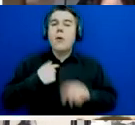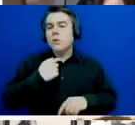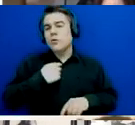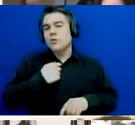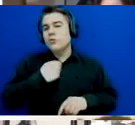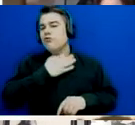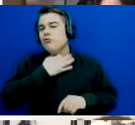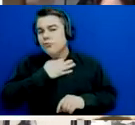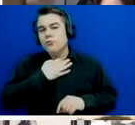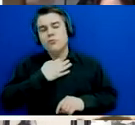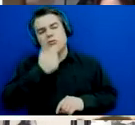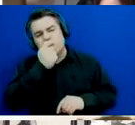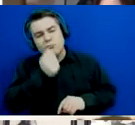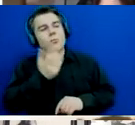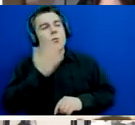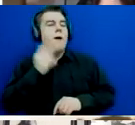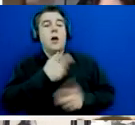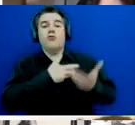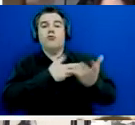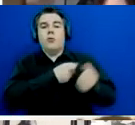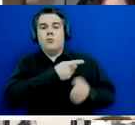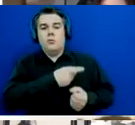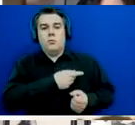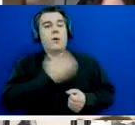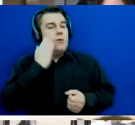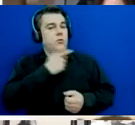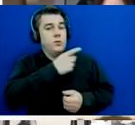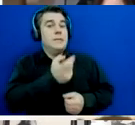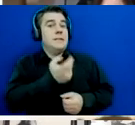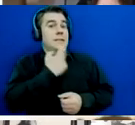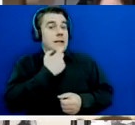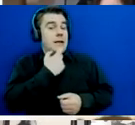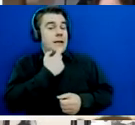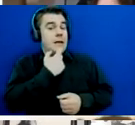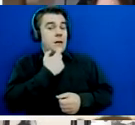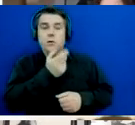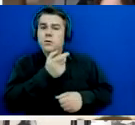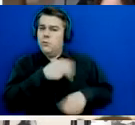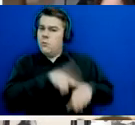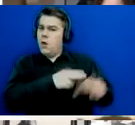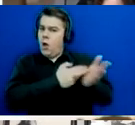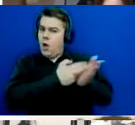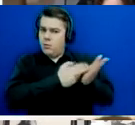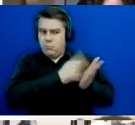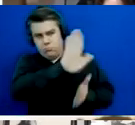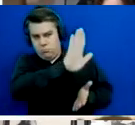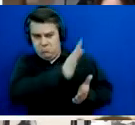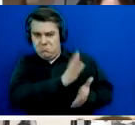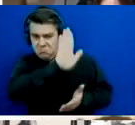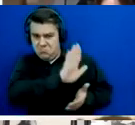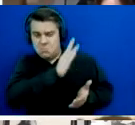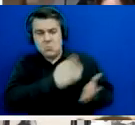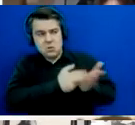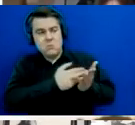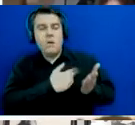because I trusted her because I knew that what she says in the world is usually very honest person. So I was interested in